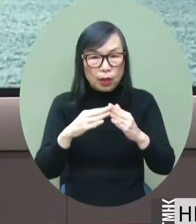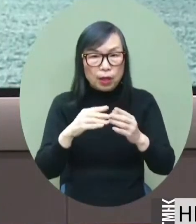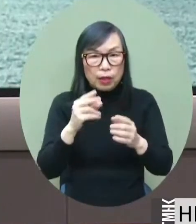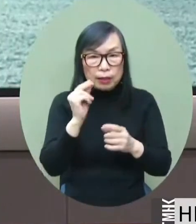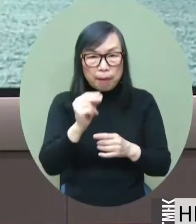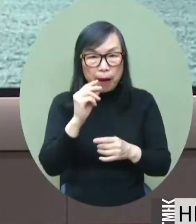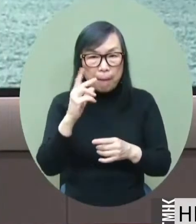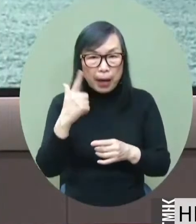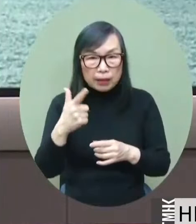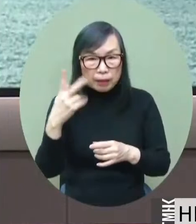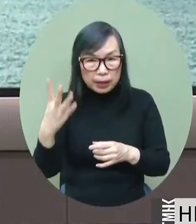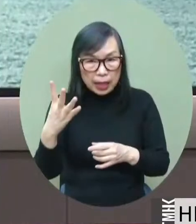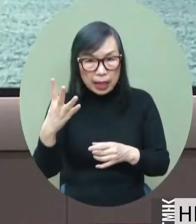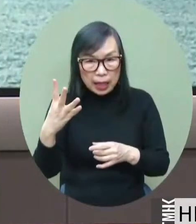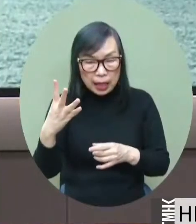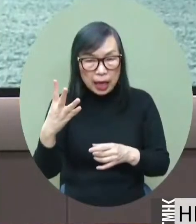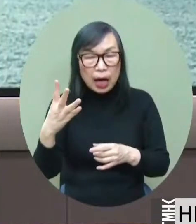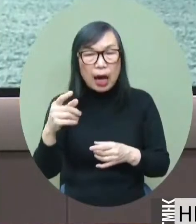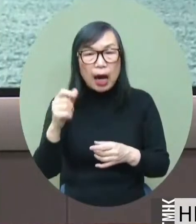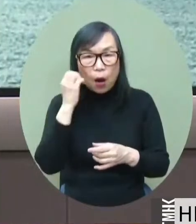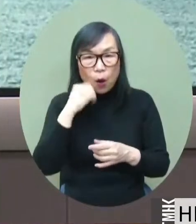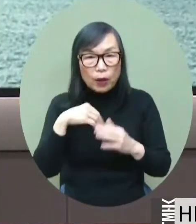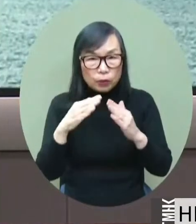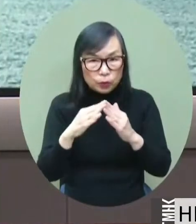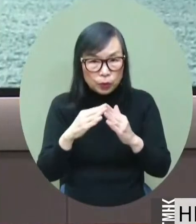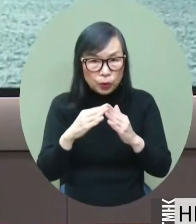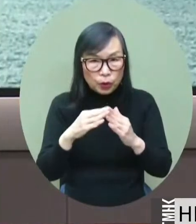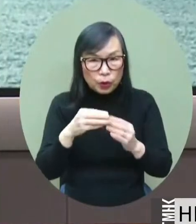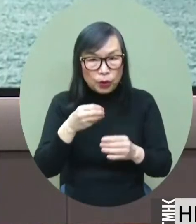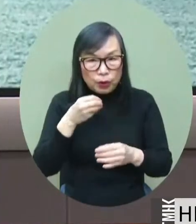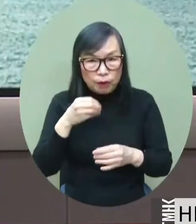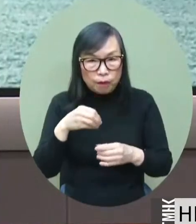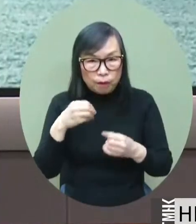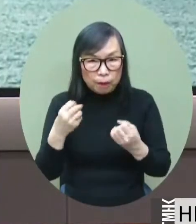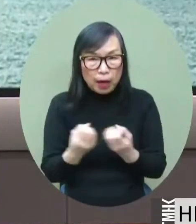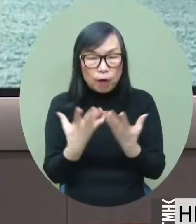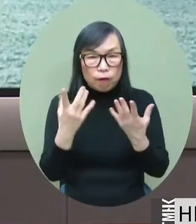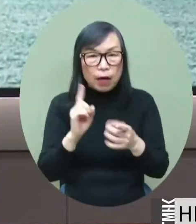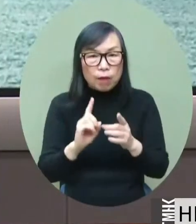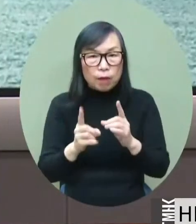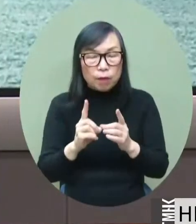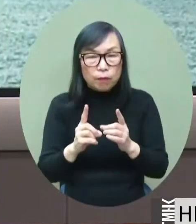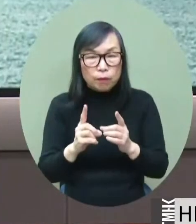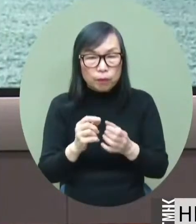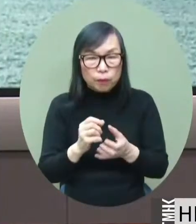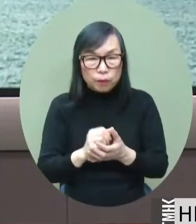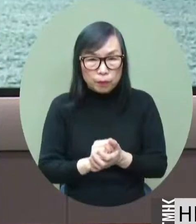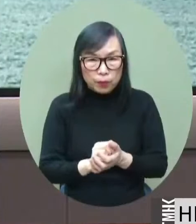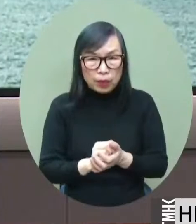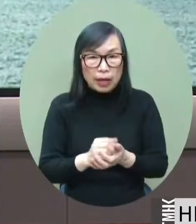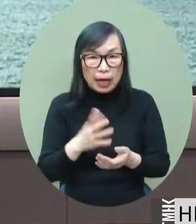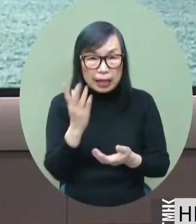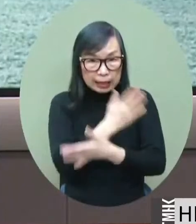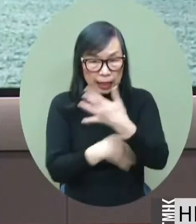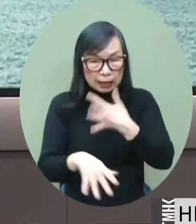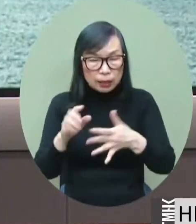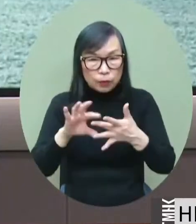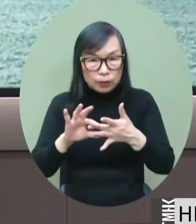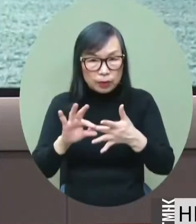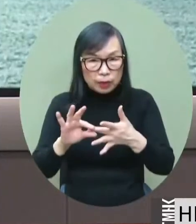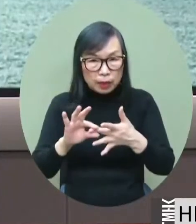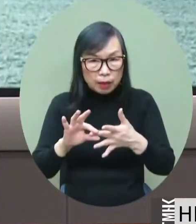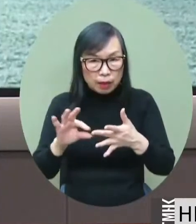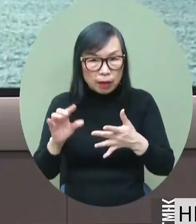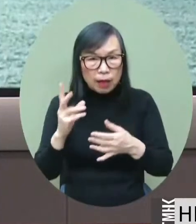in elderly care homes, we have 784 RCHGs with cases of outbreak.